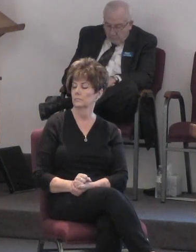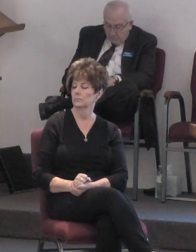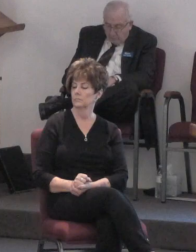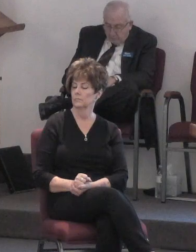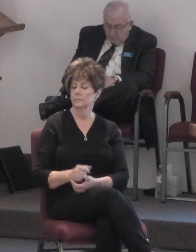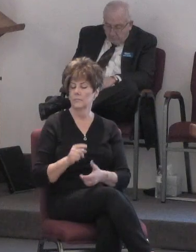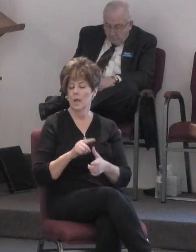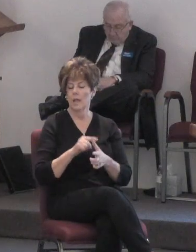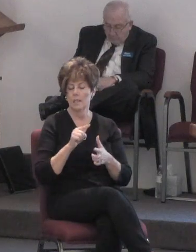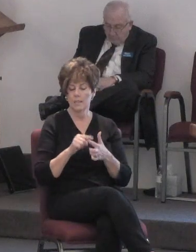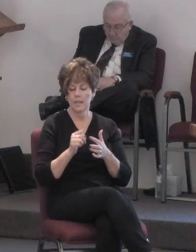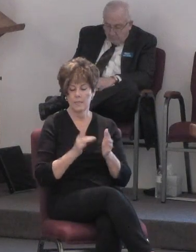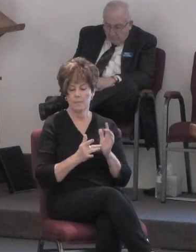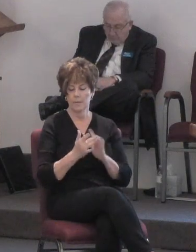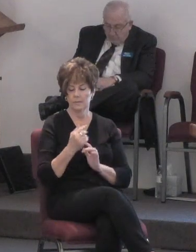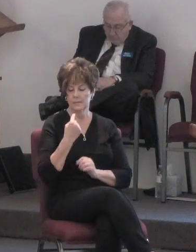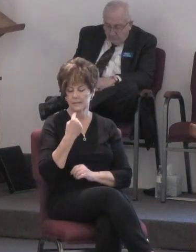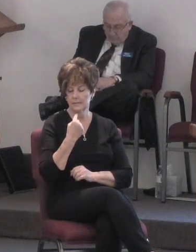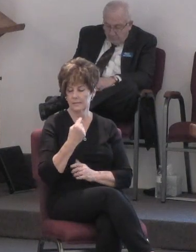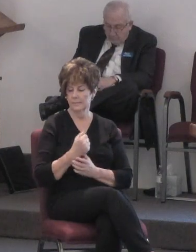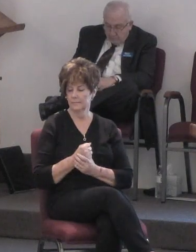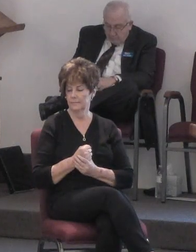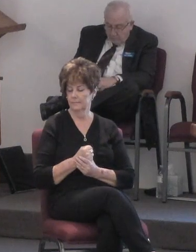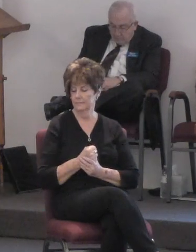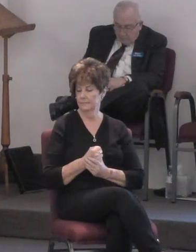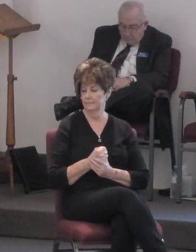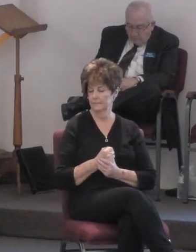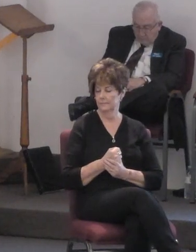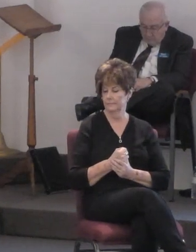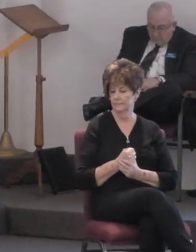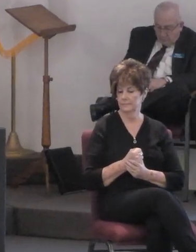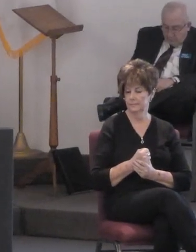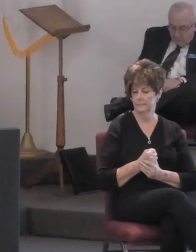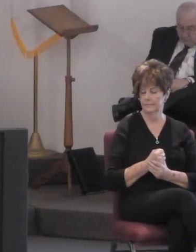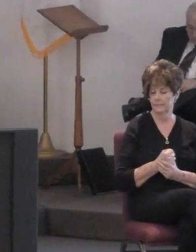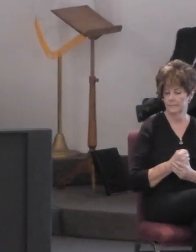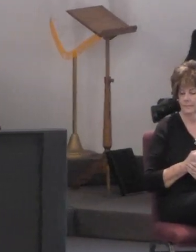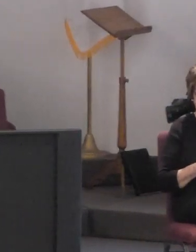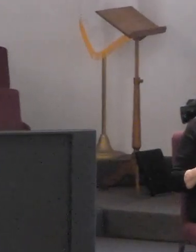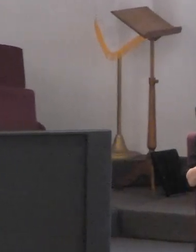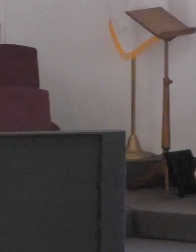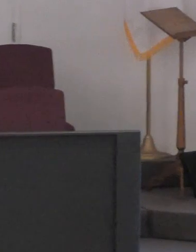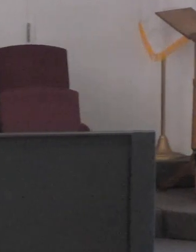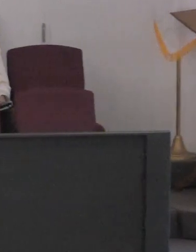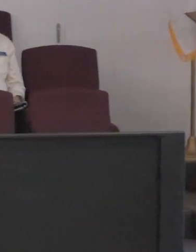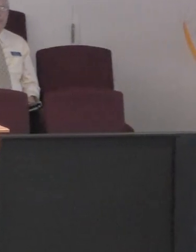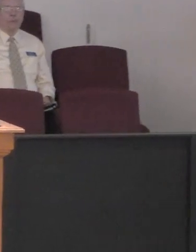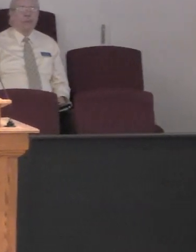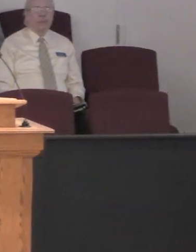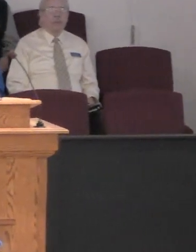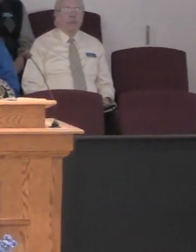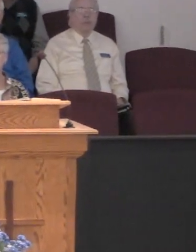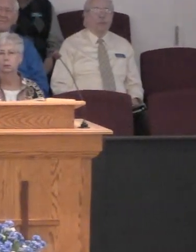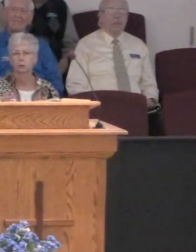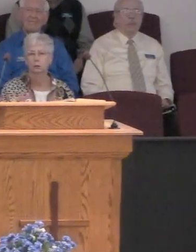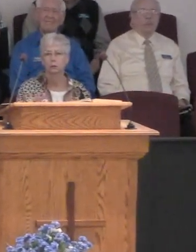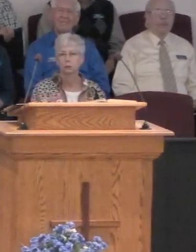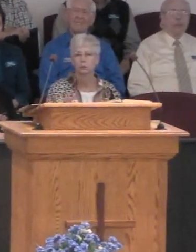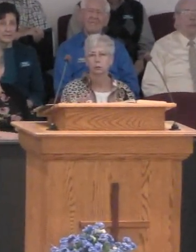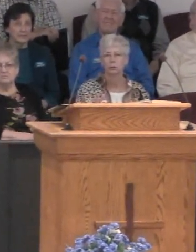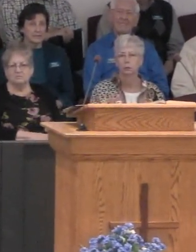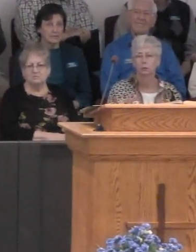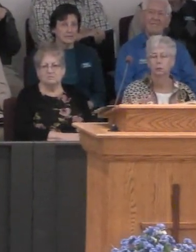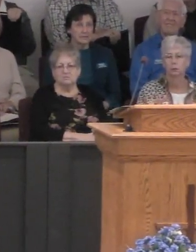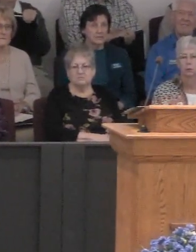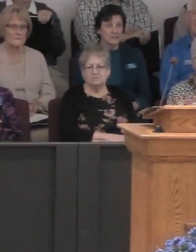Then the Bible says that he took a towel. They always had a towel by the basin for